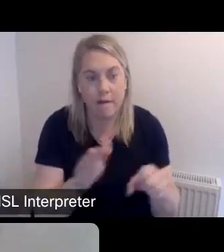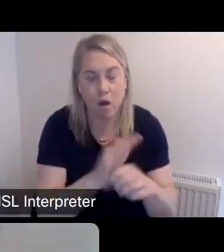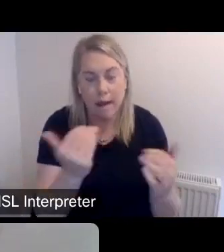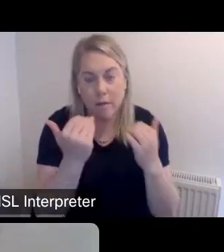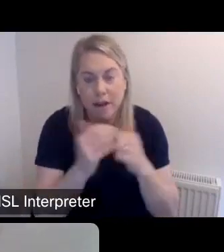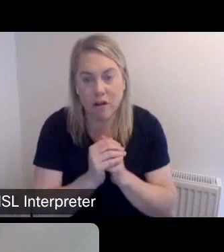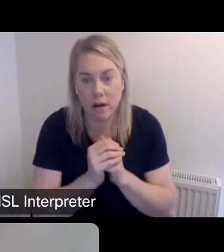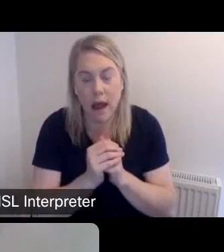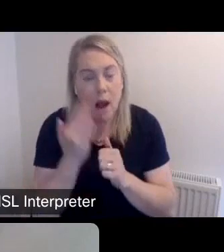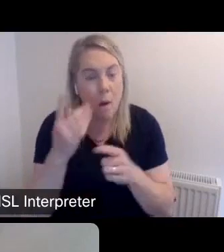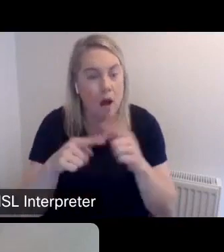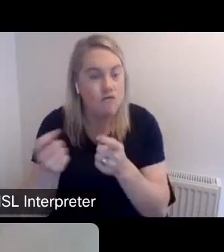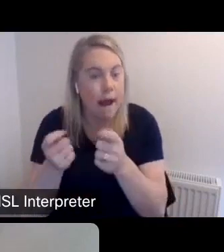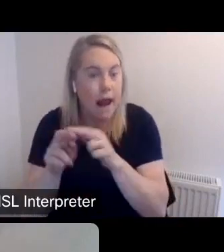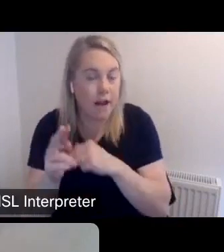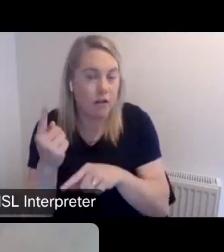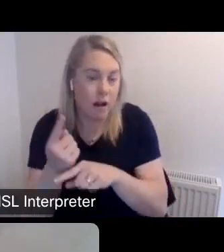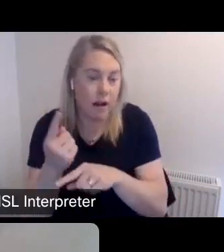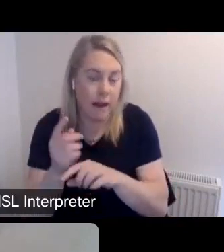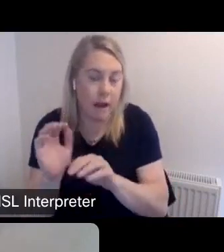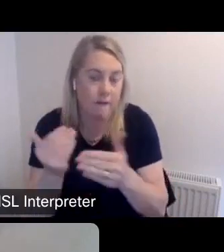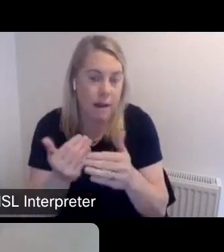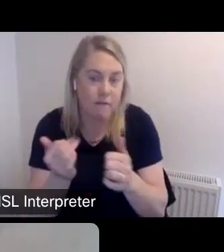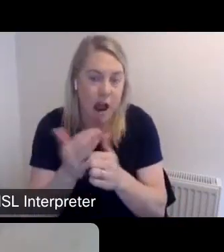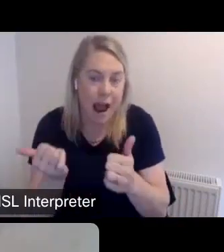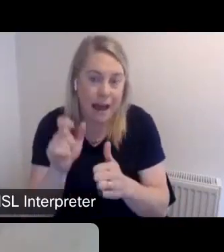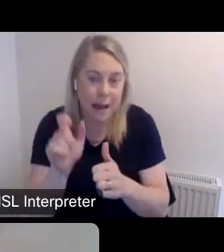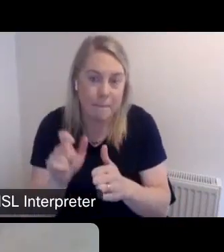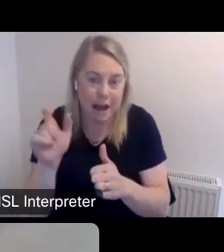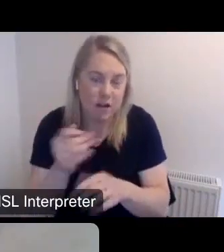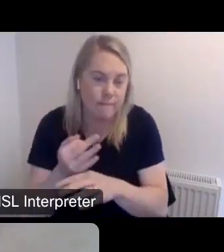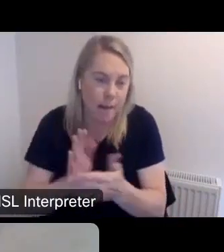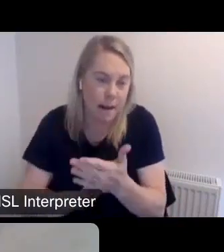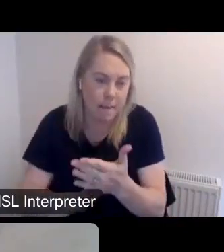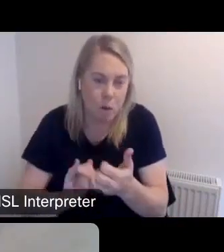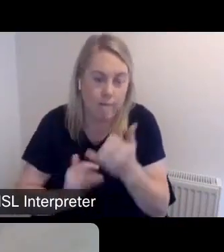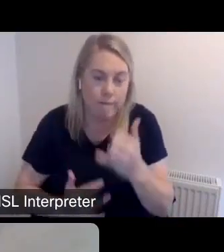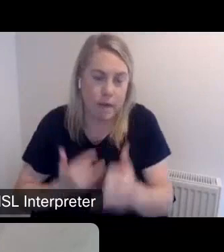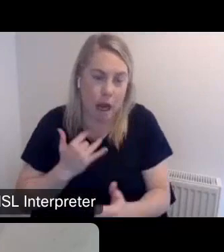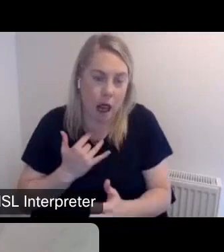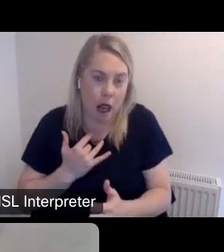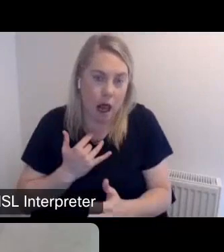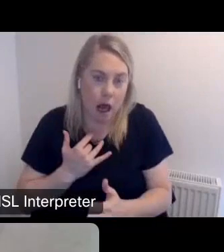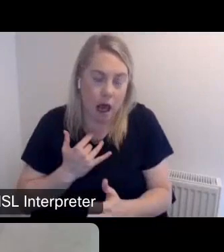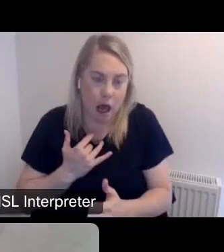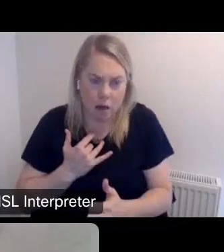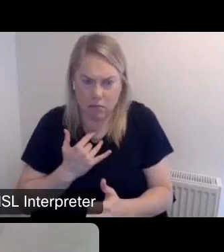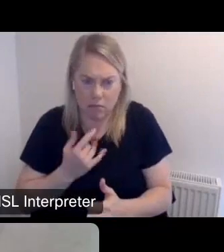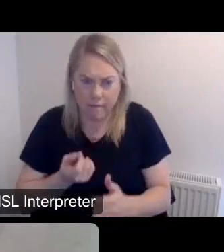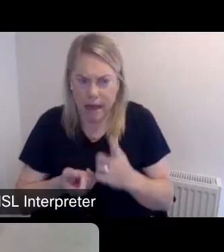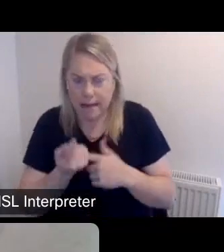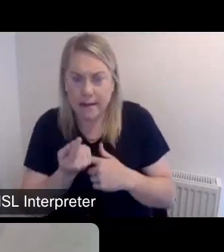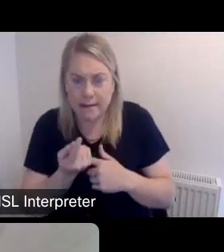are available for any patients or family members who feel that, you know, there are instances where